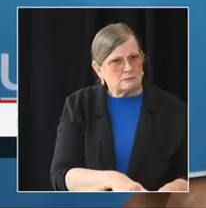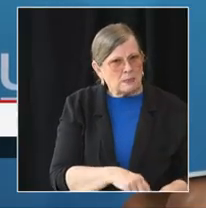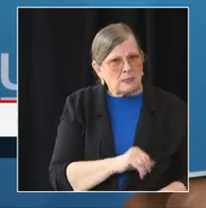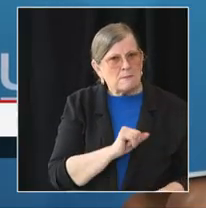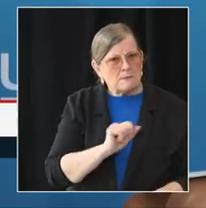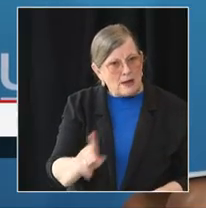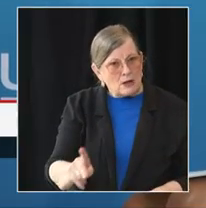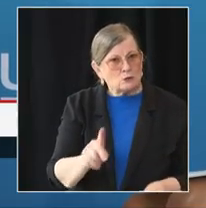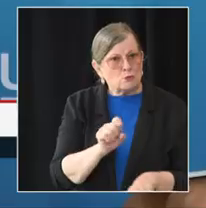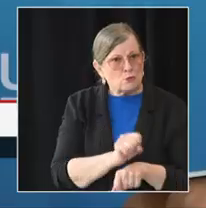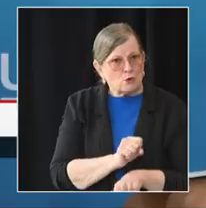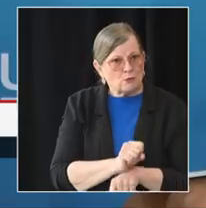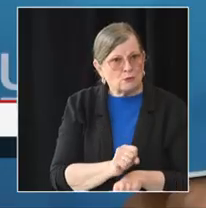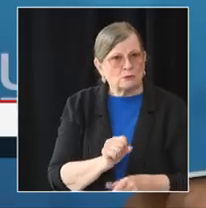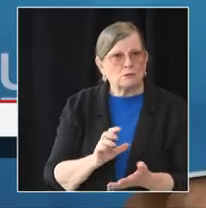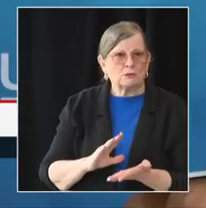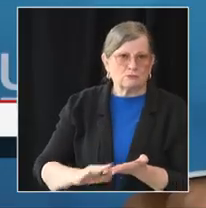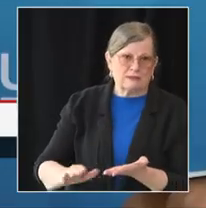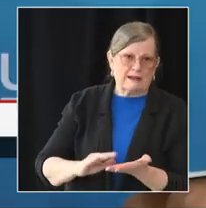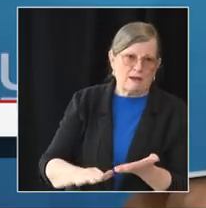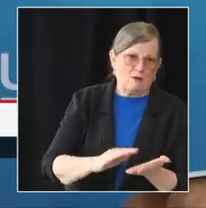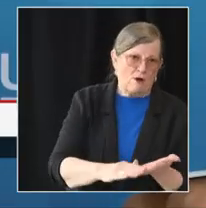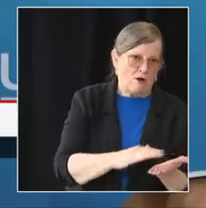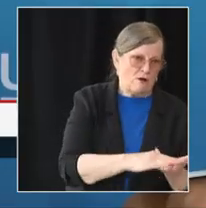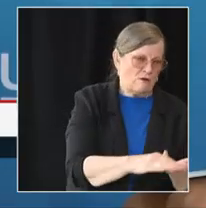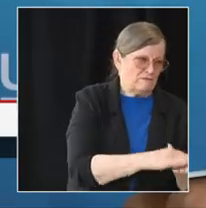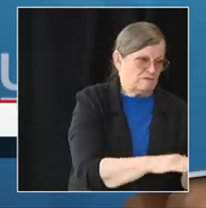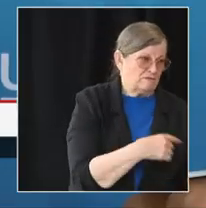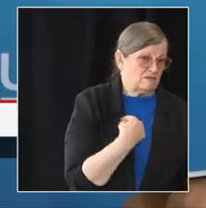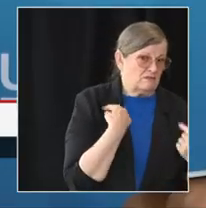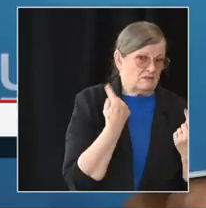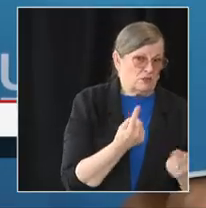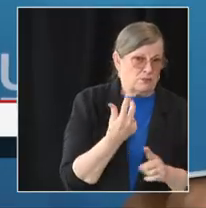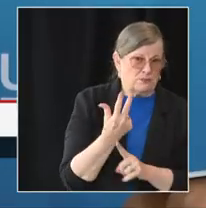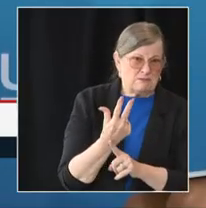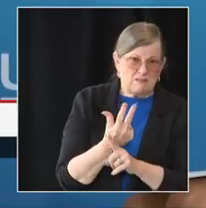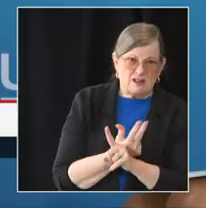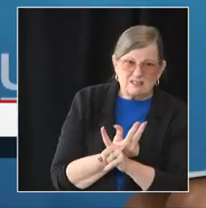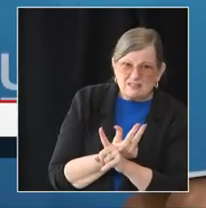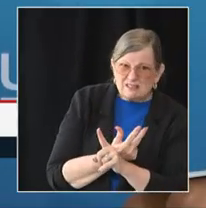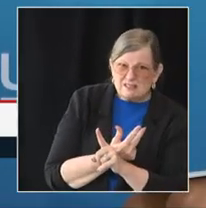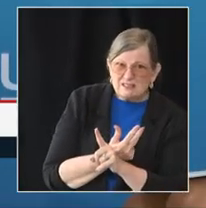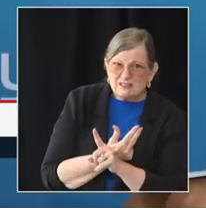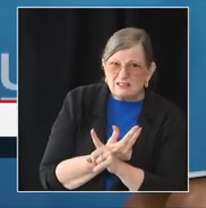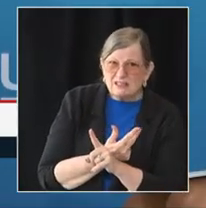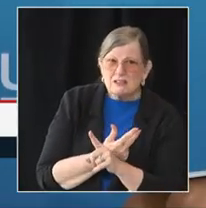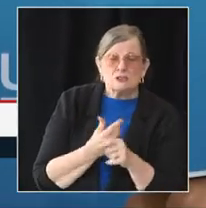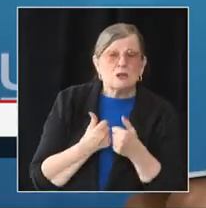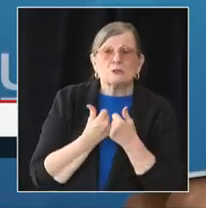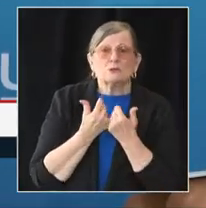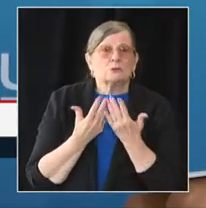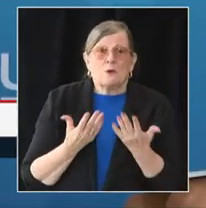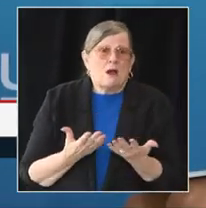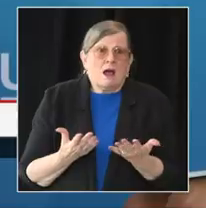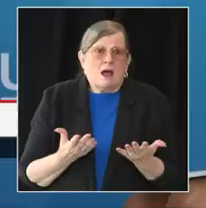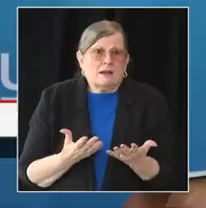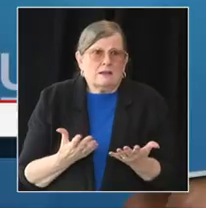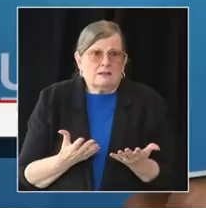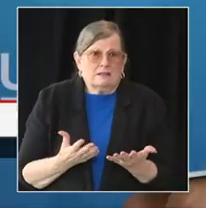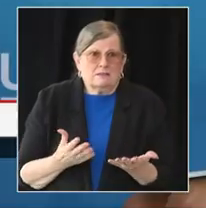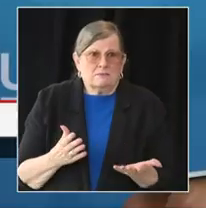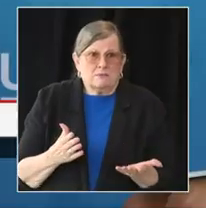the last 3 months. So now our challenge is to keep up the momentum that we gained